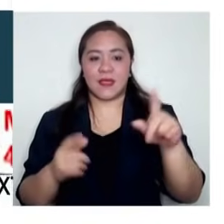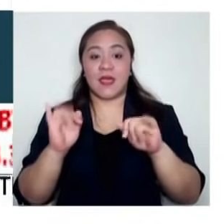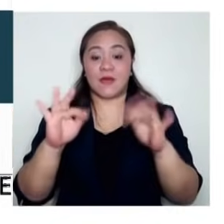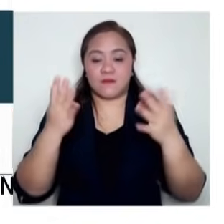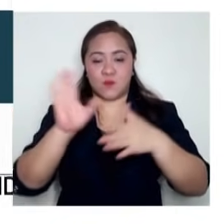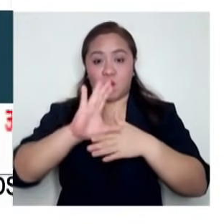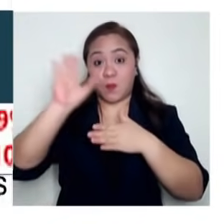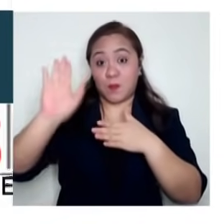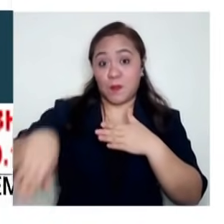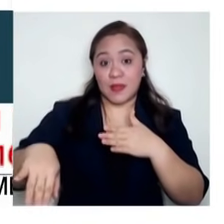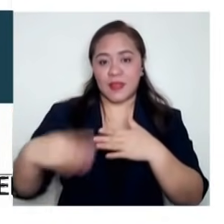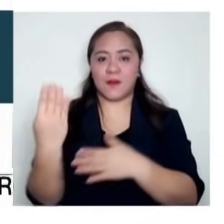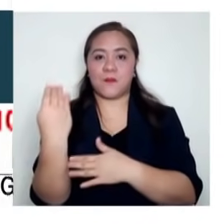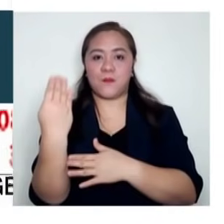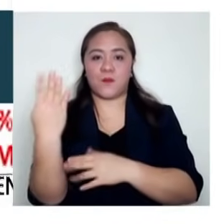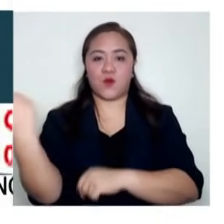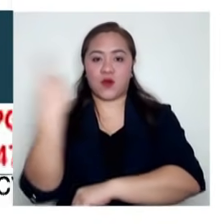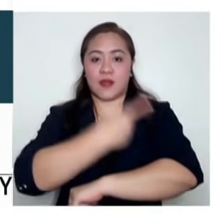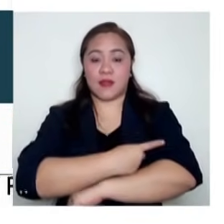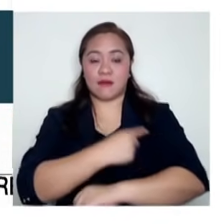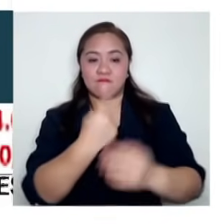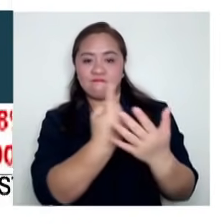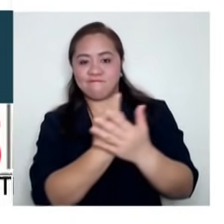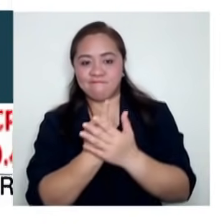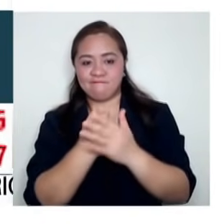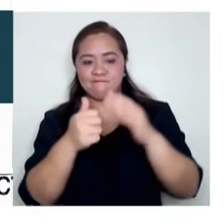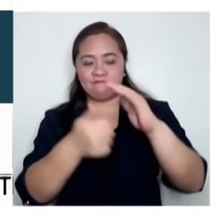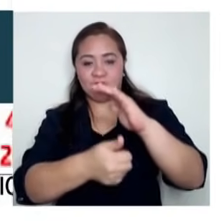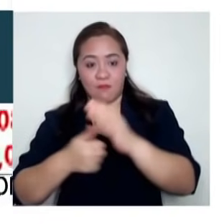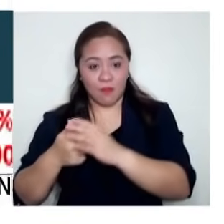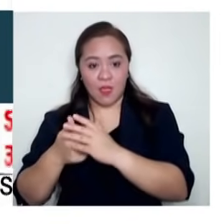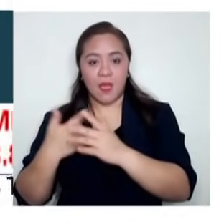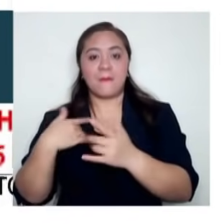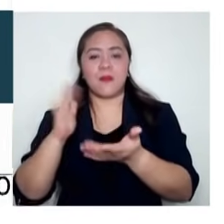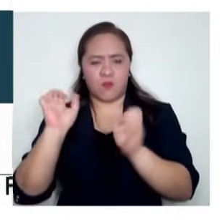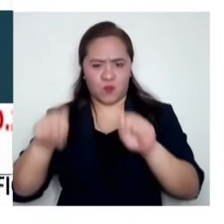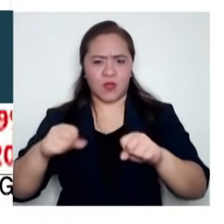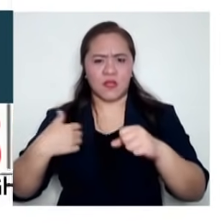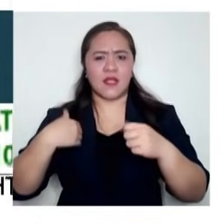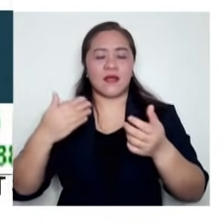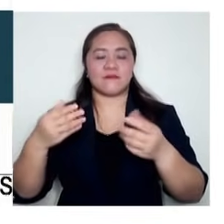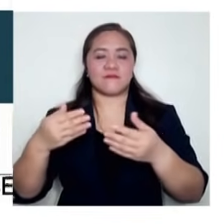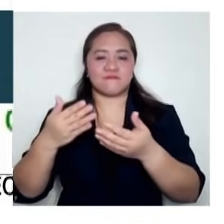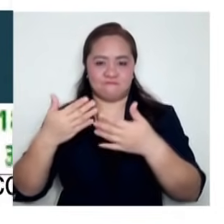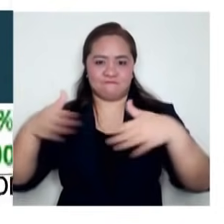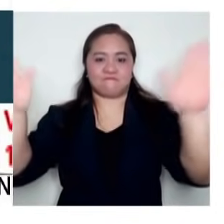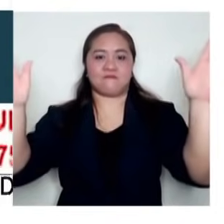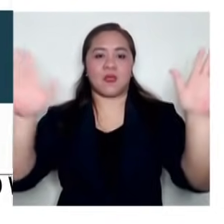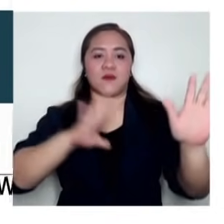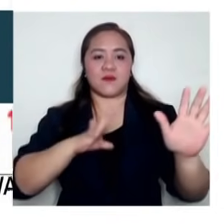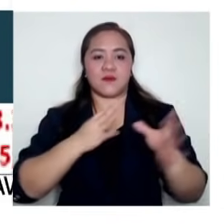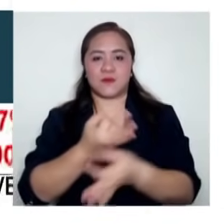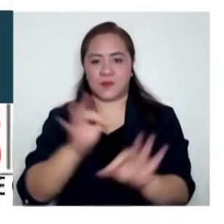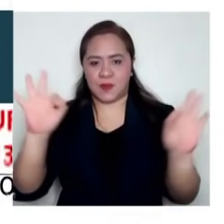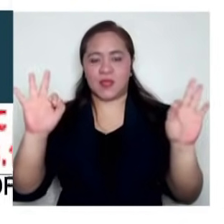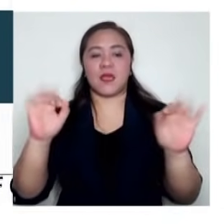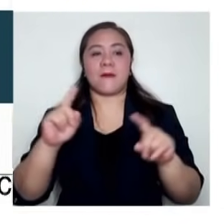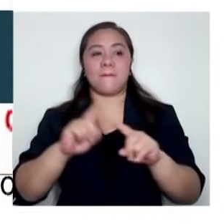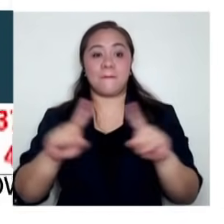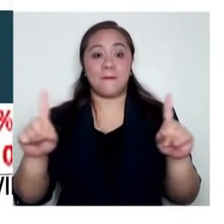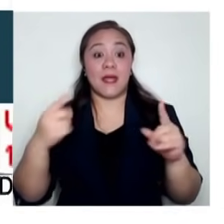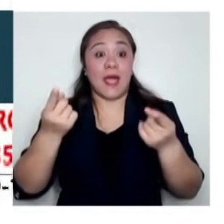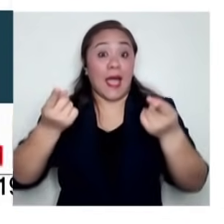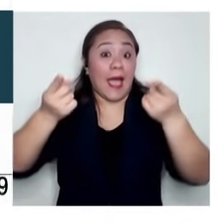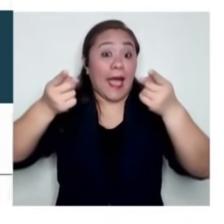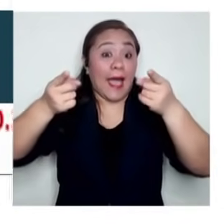isolation or 14-day quarantine, they can already be discharged from their isolation or quarantine. So that was what happened. So some of